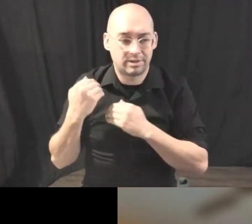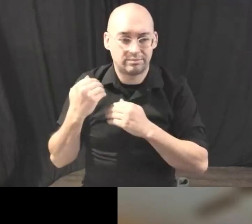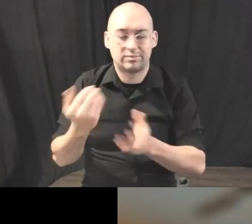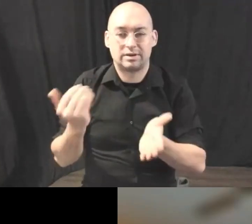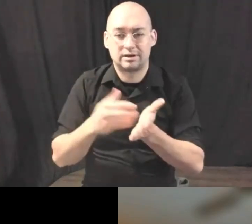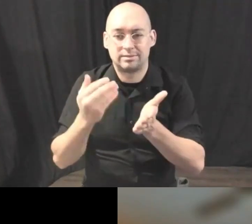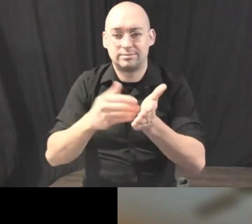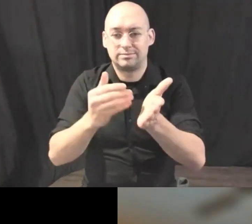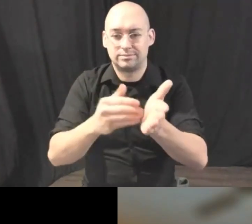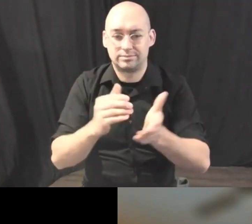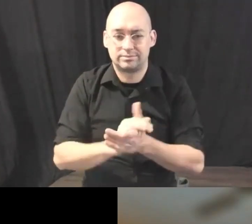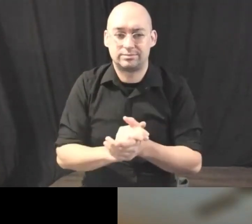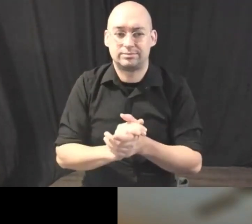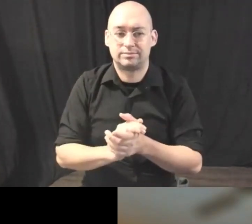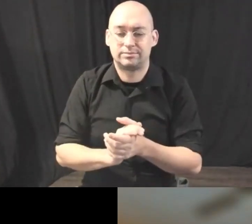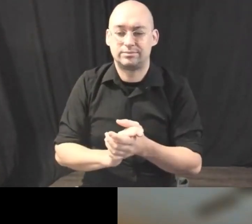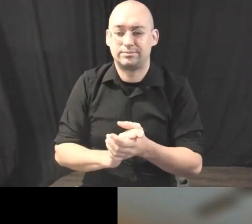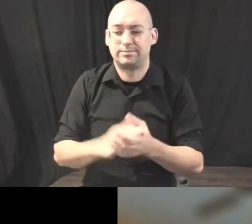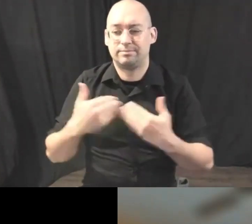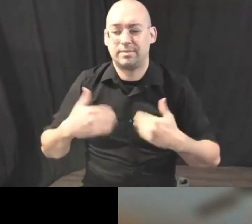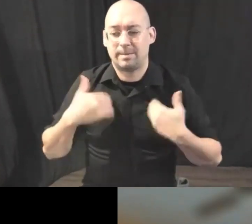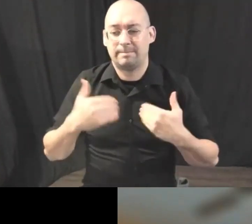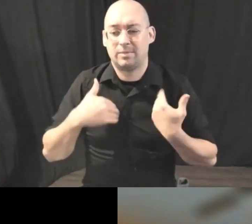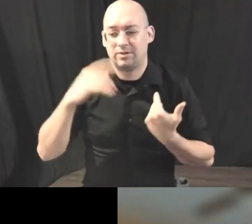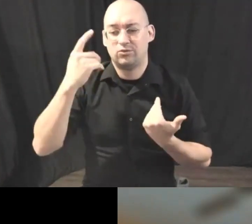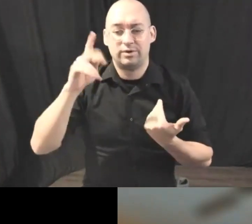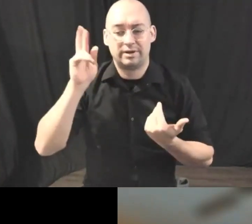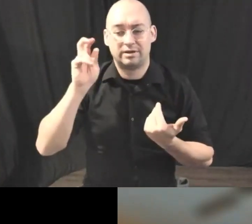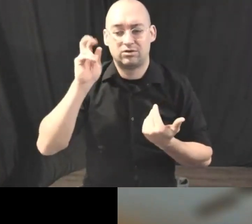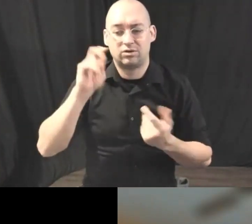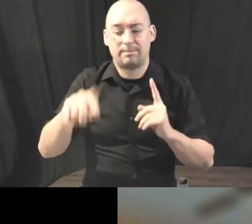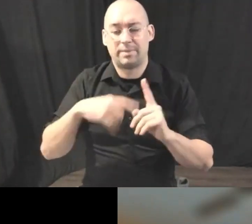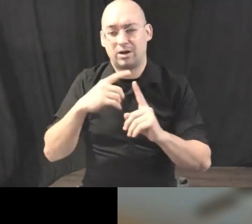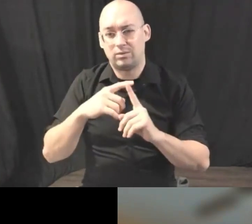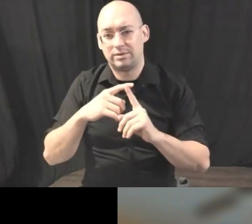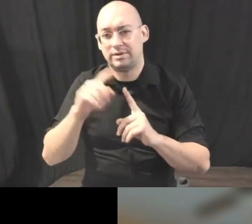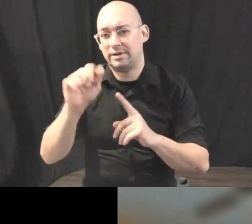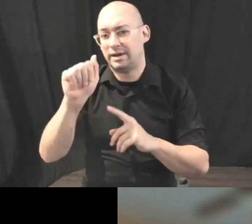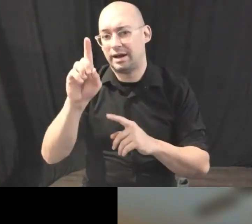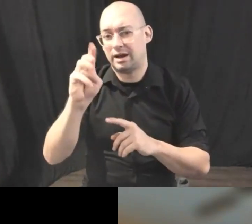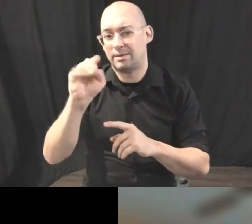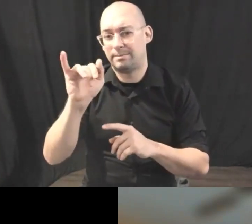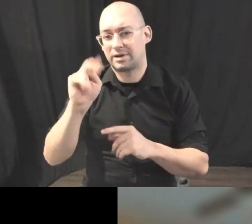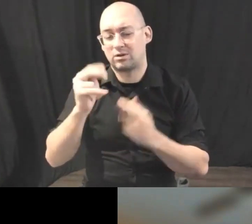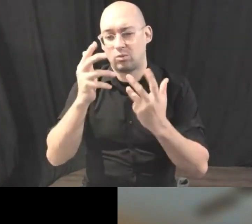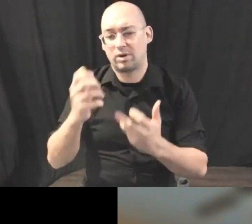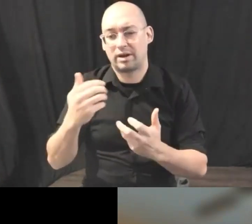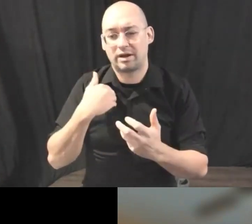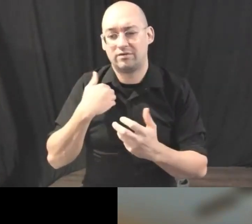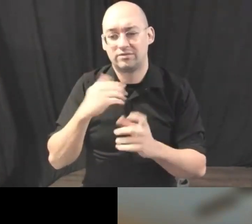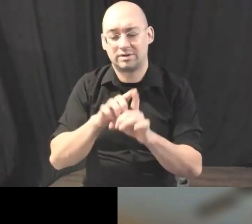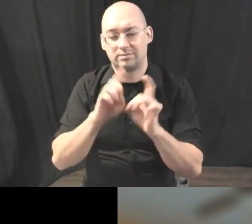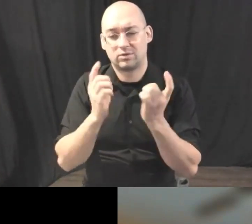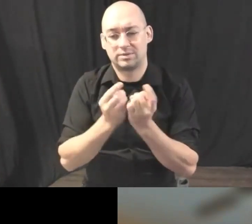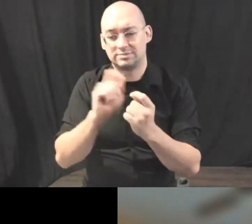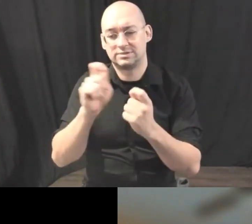again. And I'm really glad to hear about, the administration wanting to have a department specifically